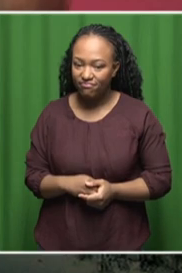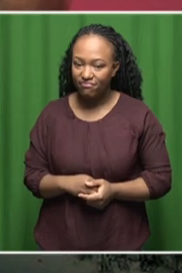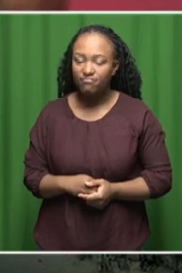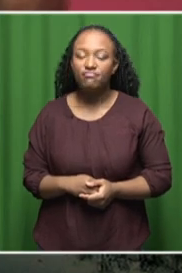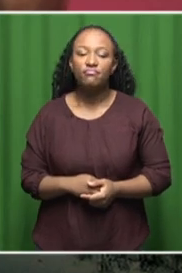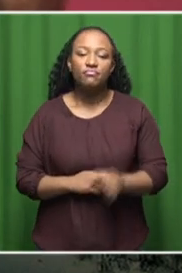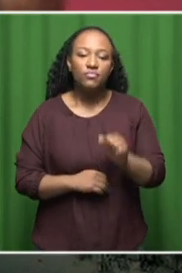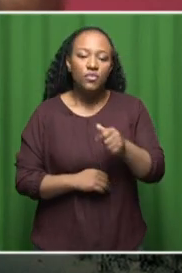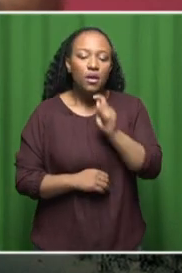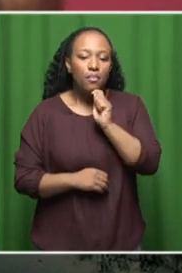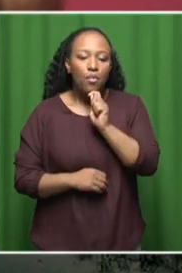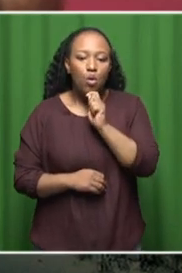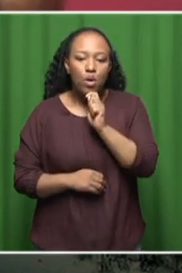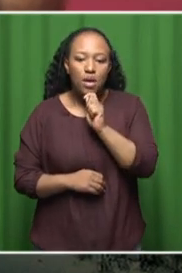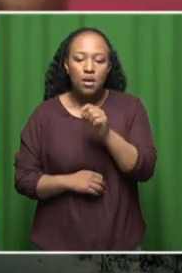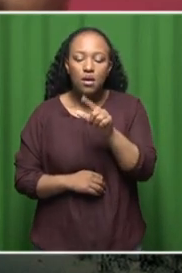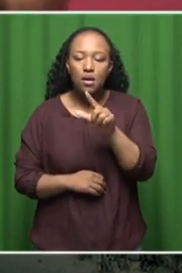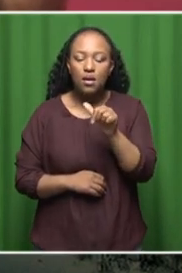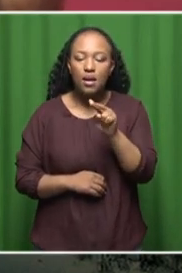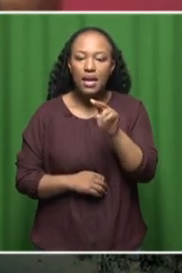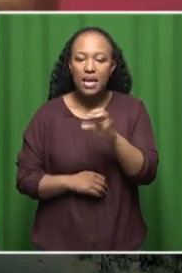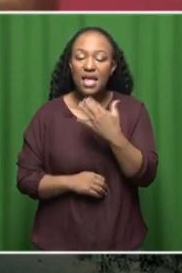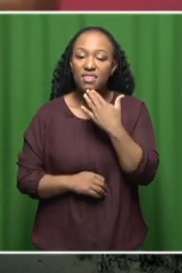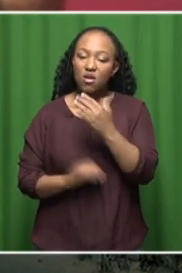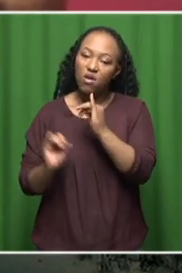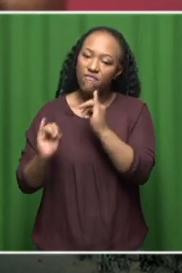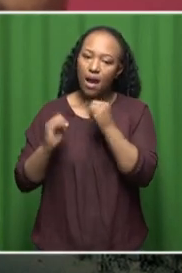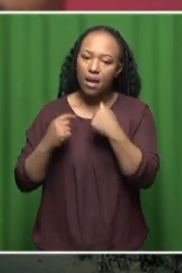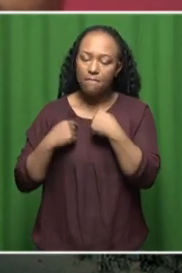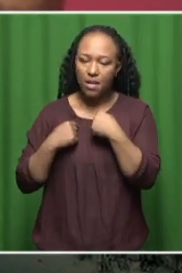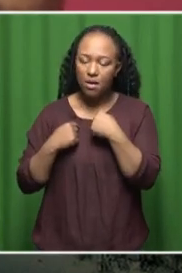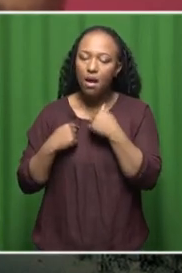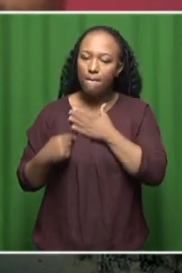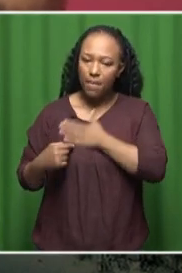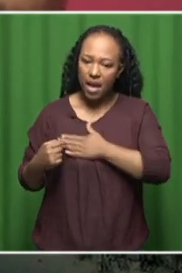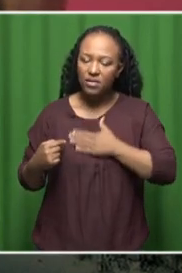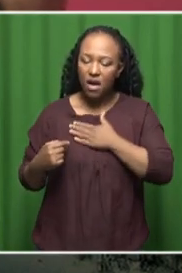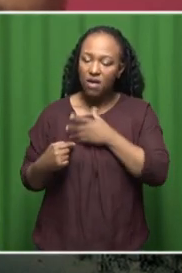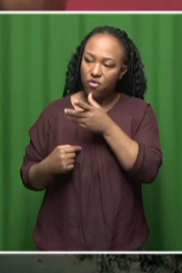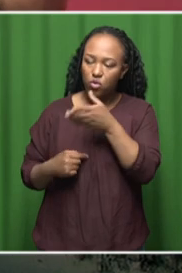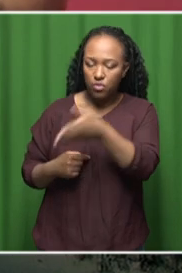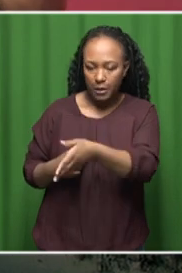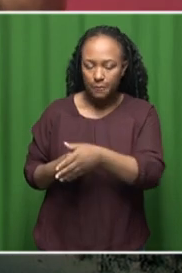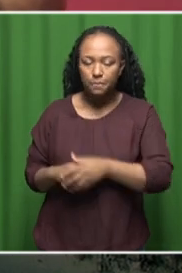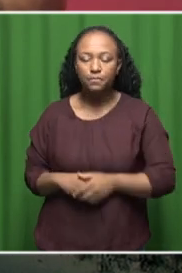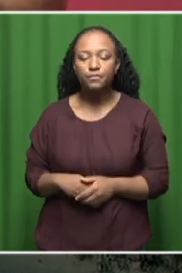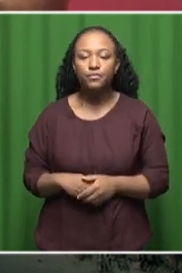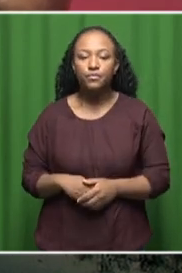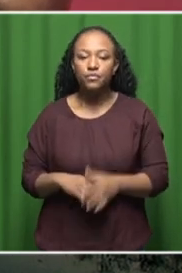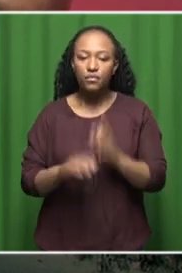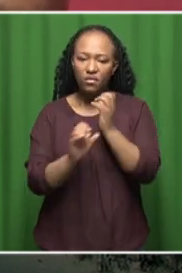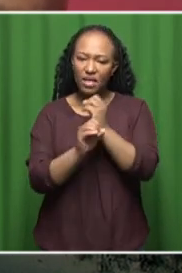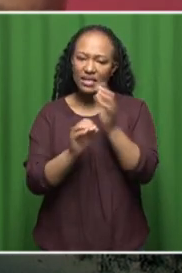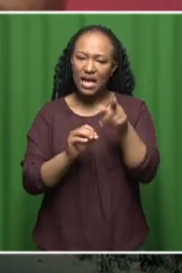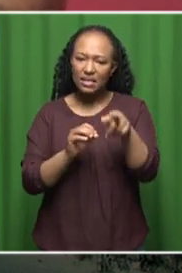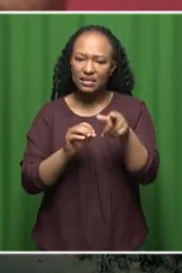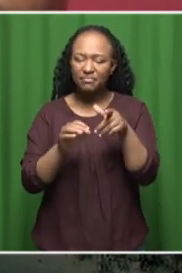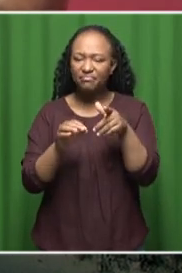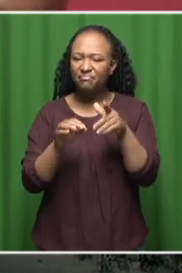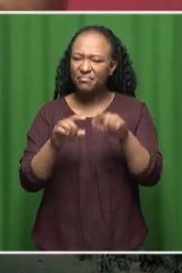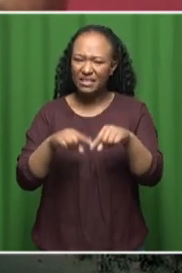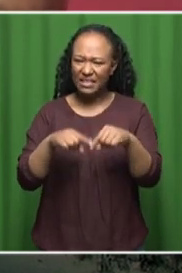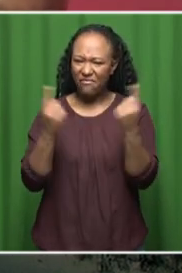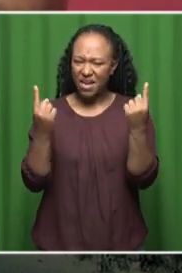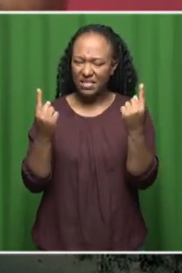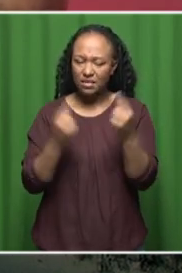Good morning, Leanne. Thank you for inviting me. It's an absolute pleasure. Thanks for being with us. So let's begin by clarifying the difference between